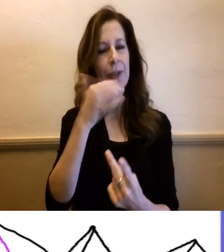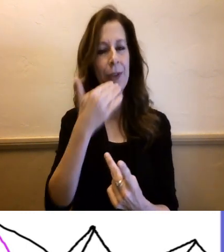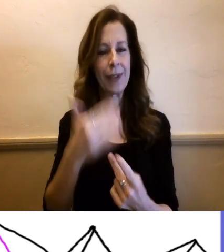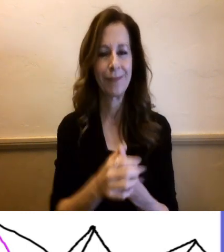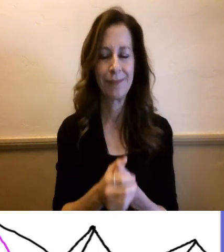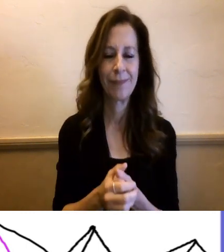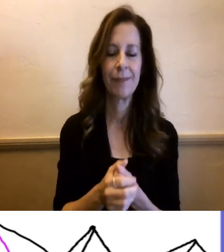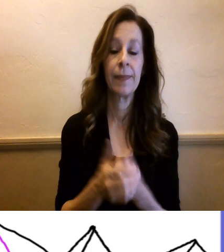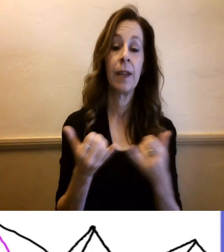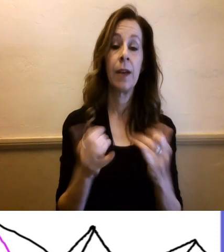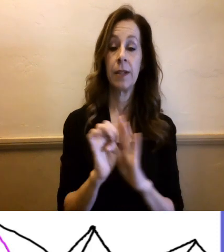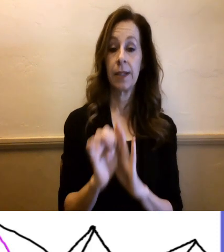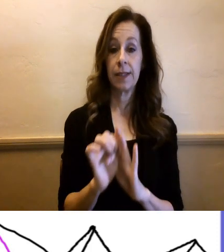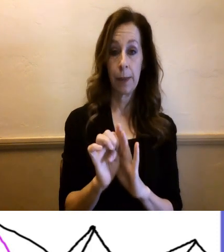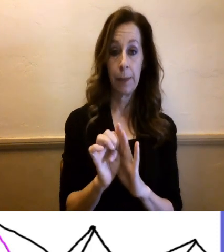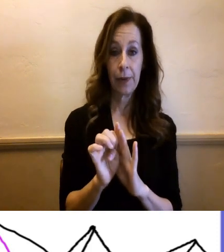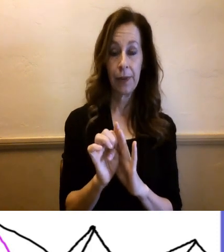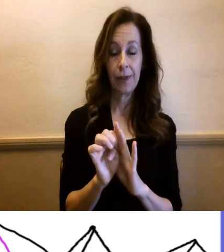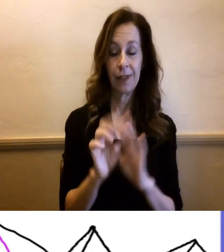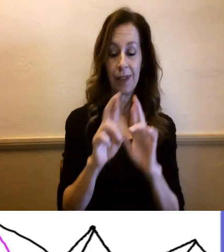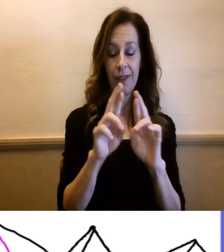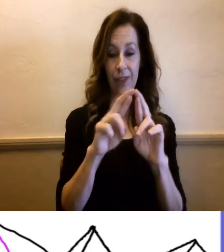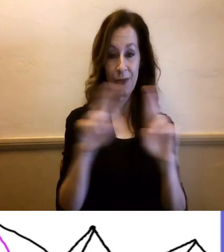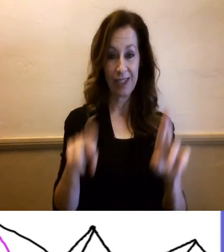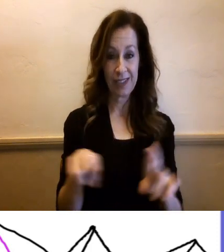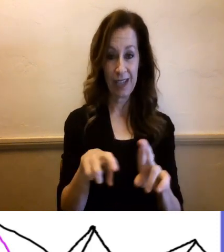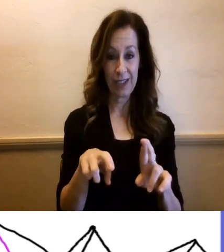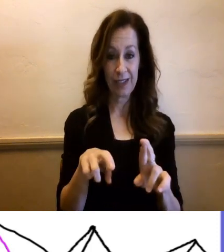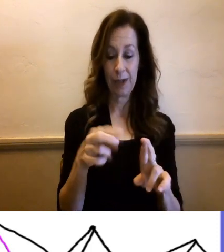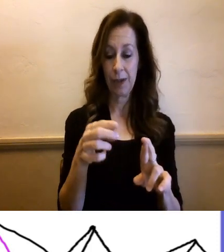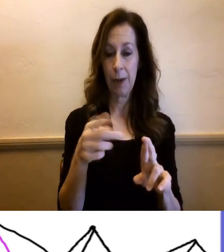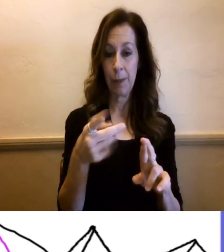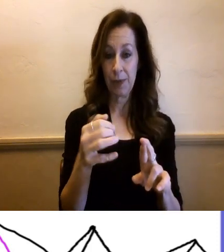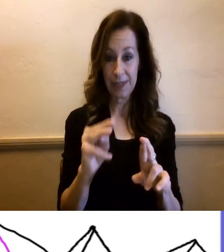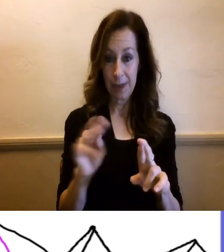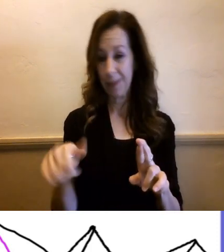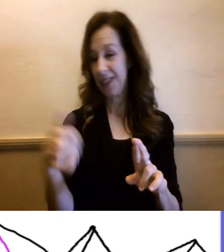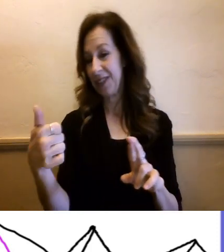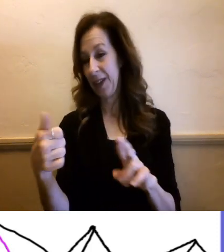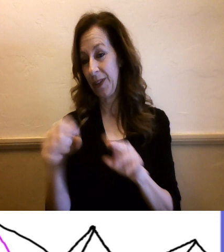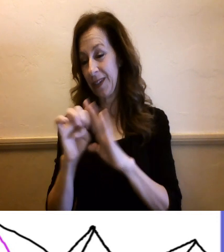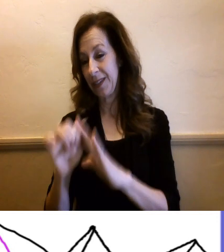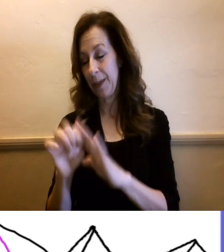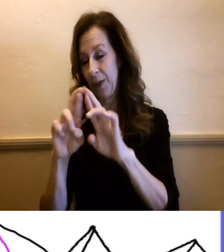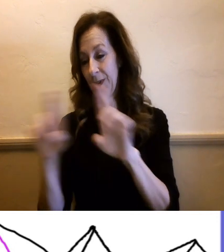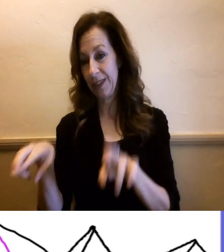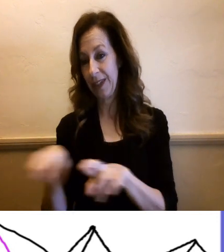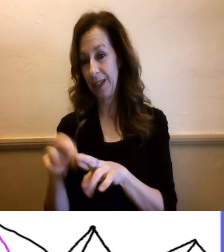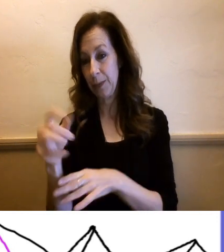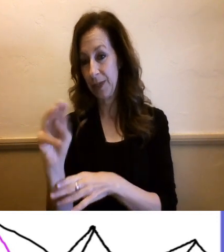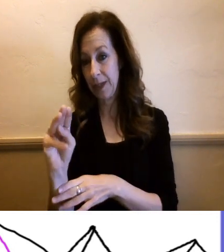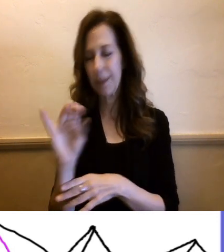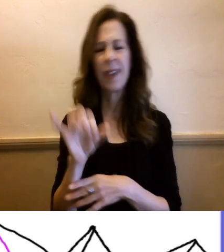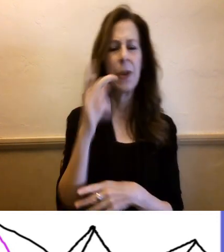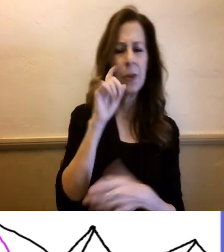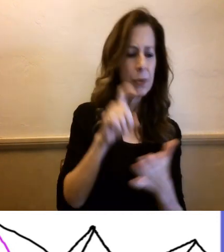rectangular prisms now. So here's an example of a rectangular prism, and here's another example of a rectangular prism. With this one,